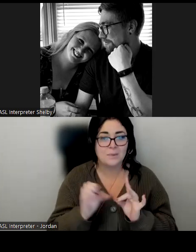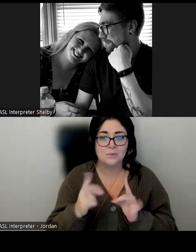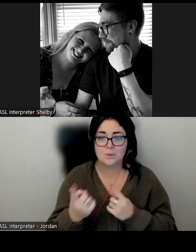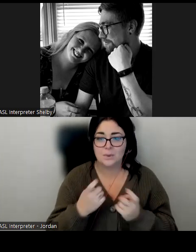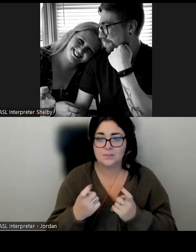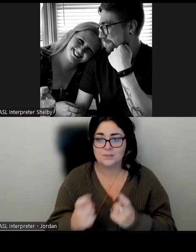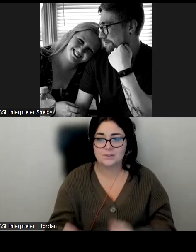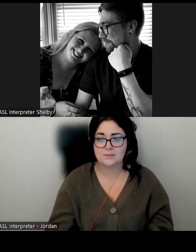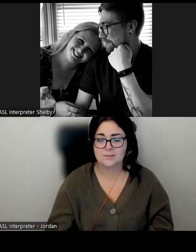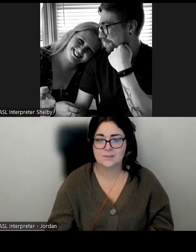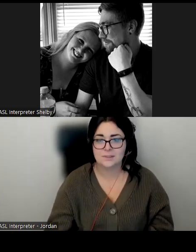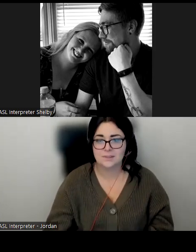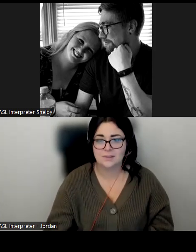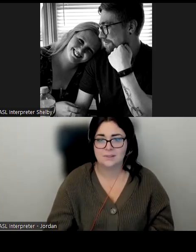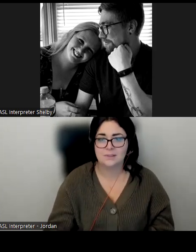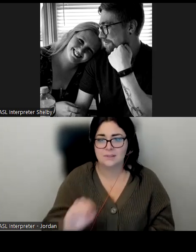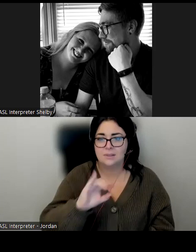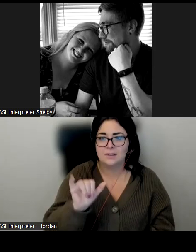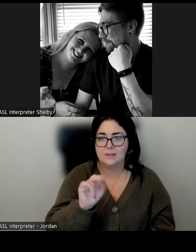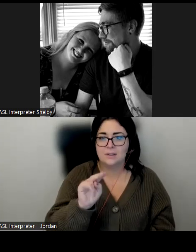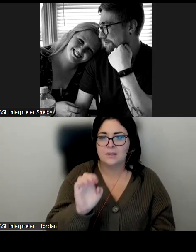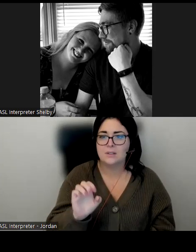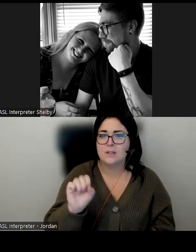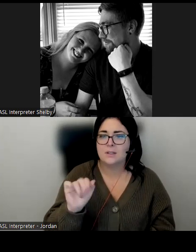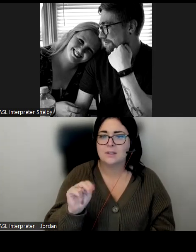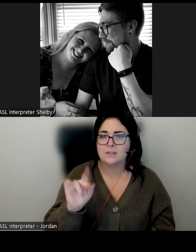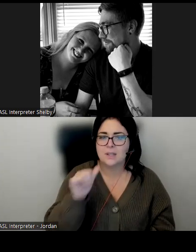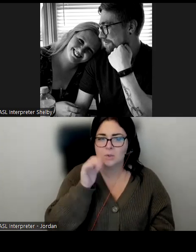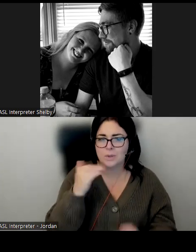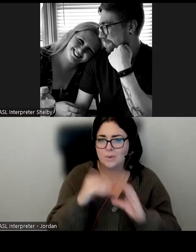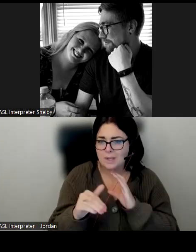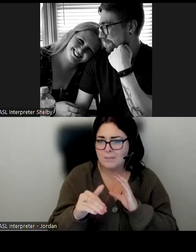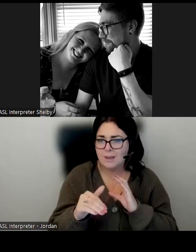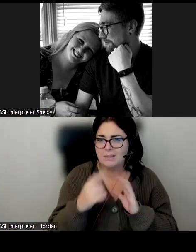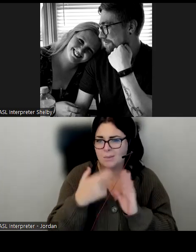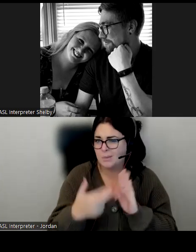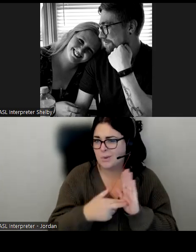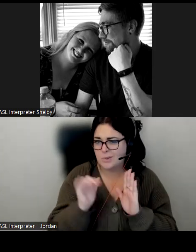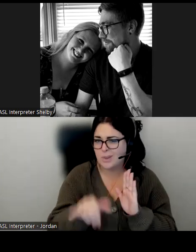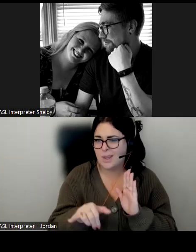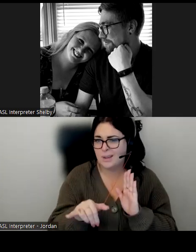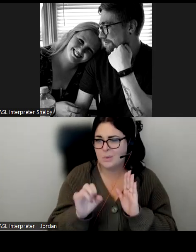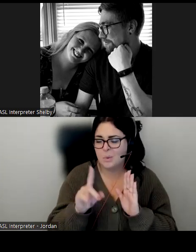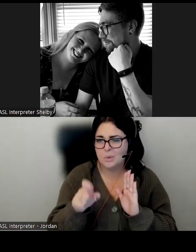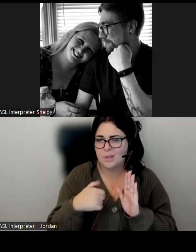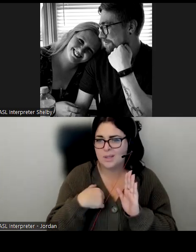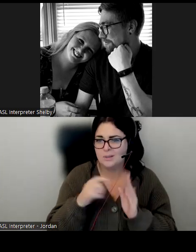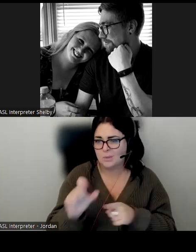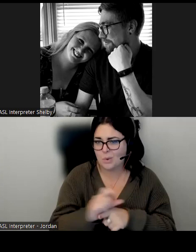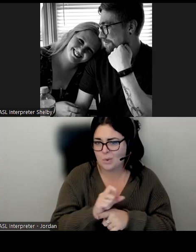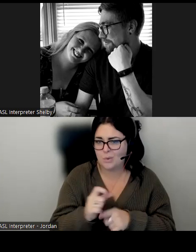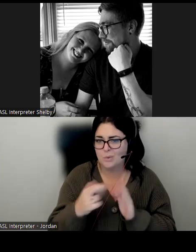add? Sandra, will you be just sending us the email so we could just register, or do I have to call in